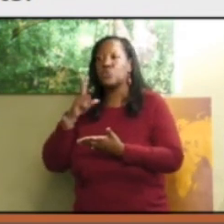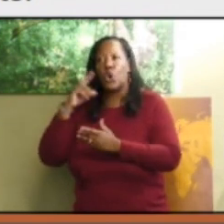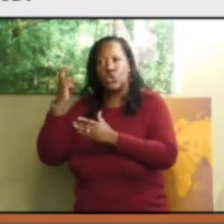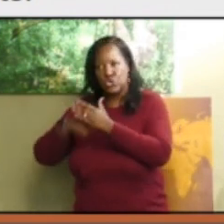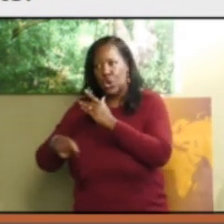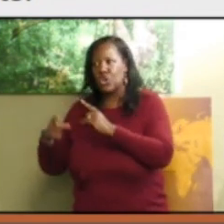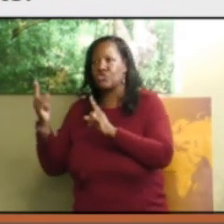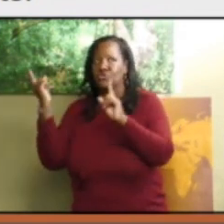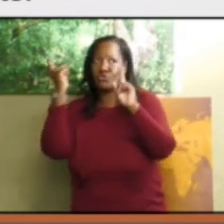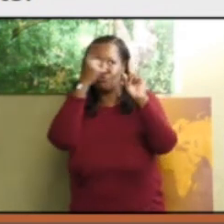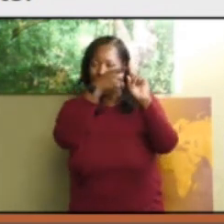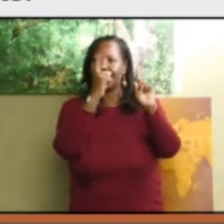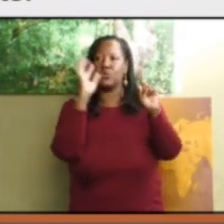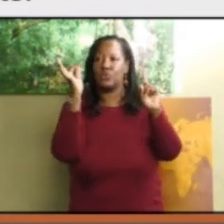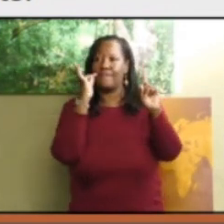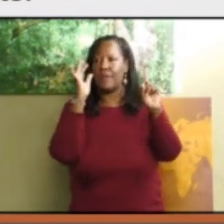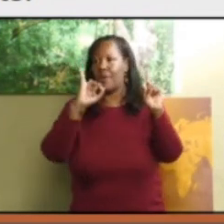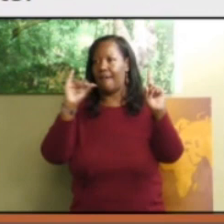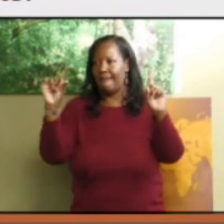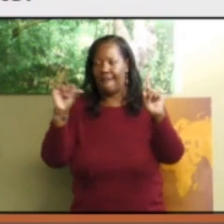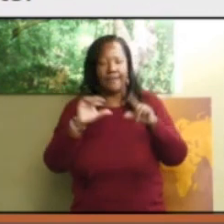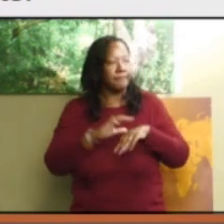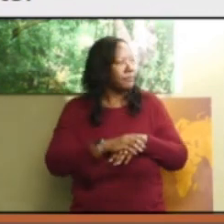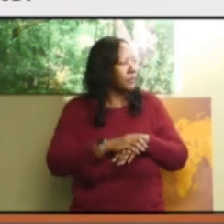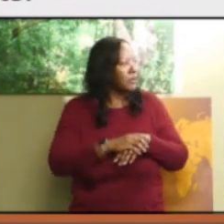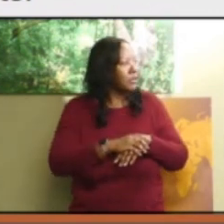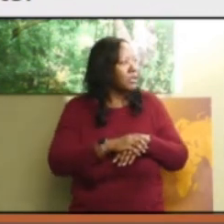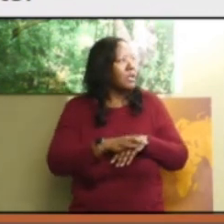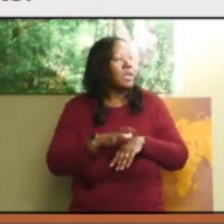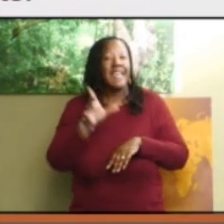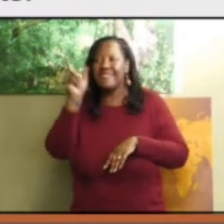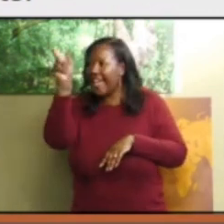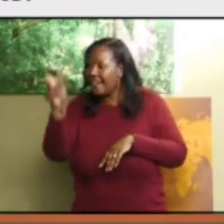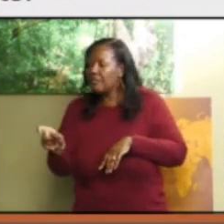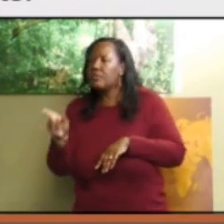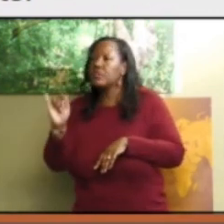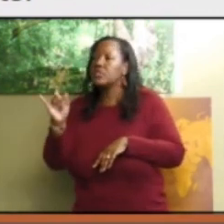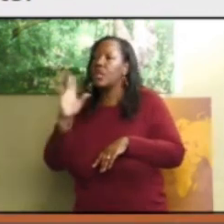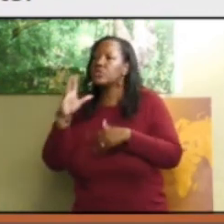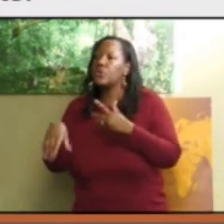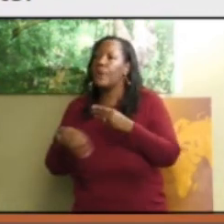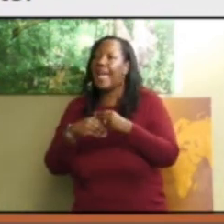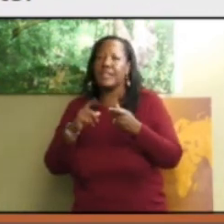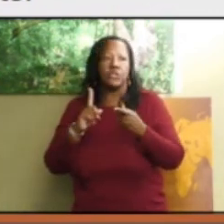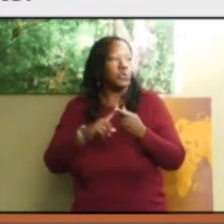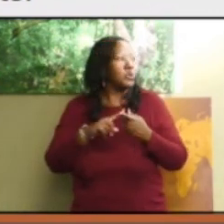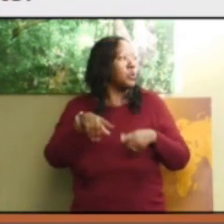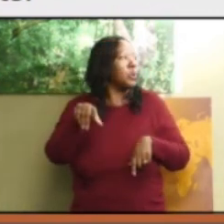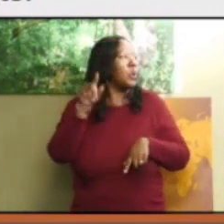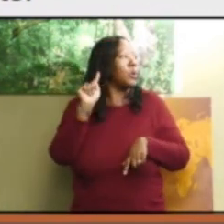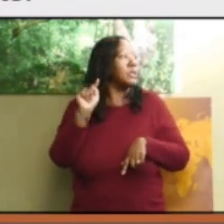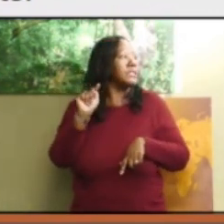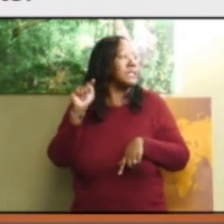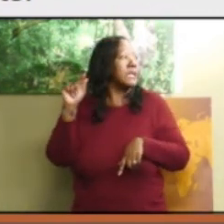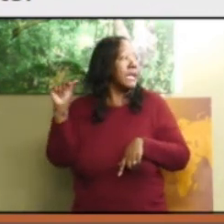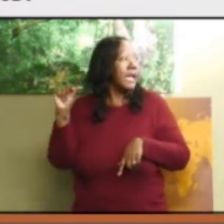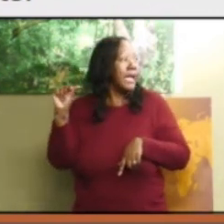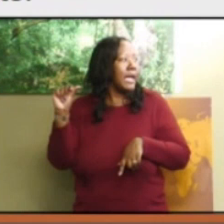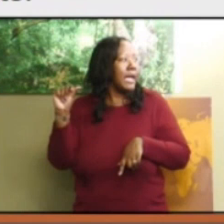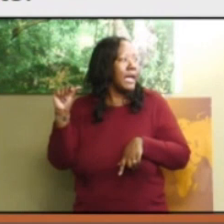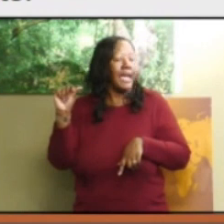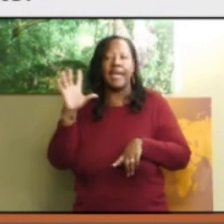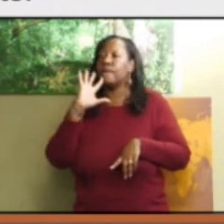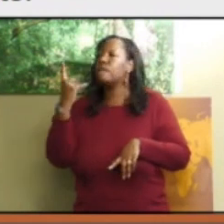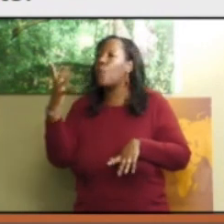IAA. The unique chart field is also added into WebTA, which is our time